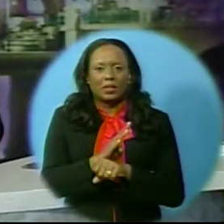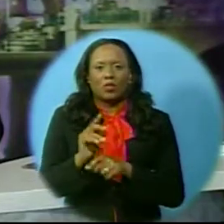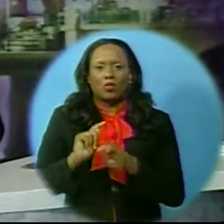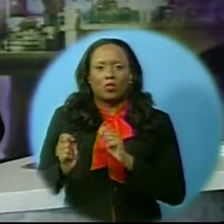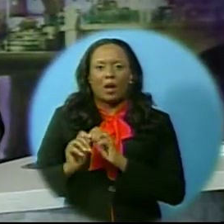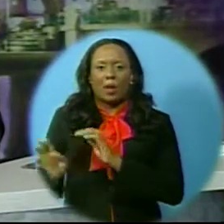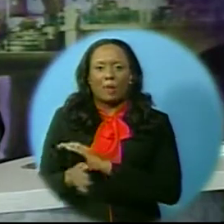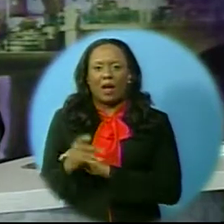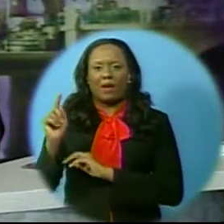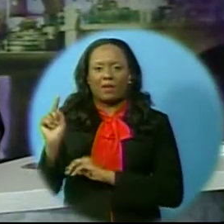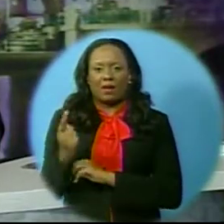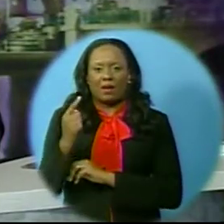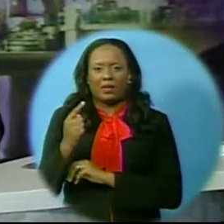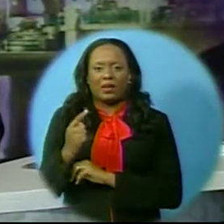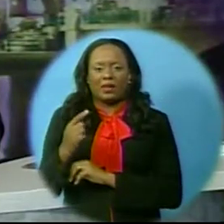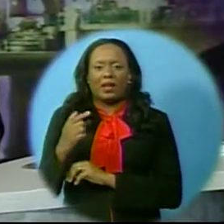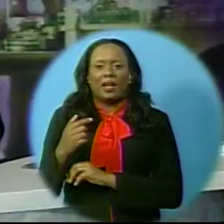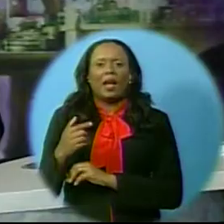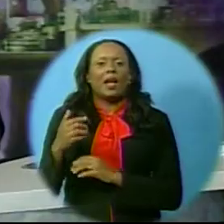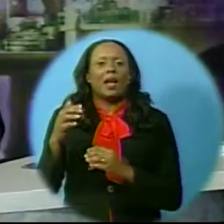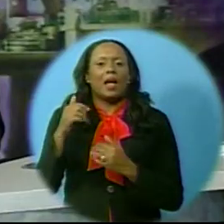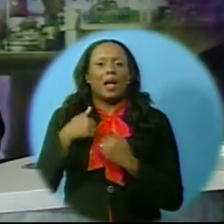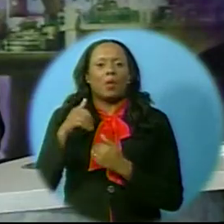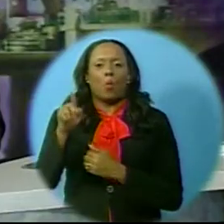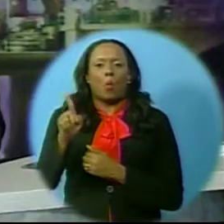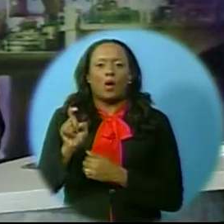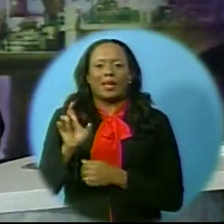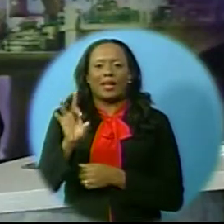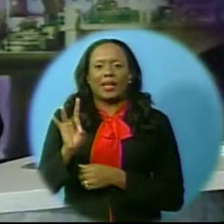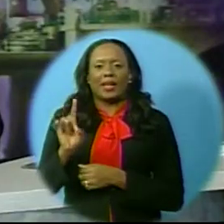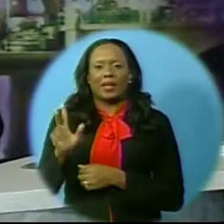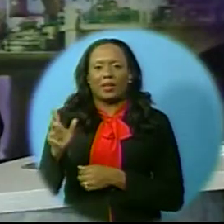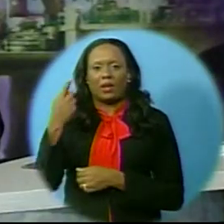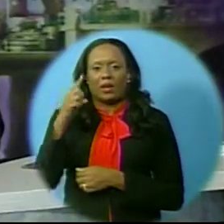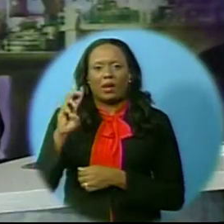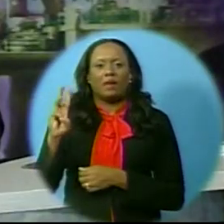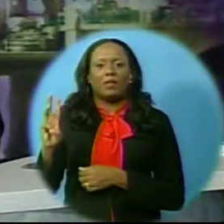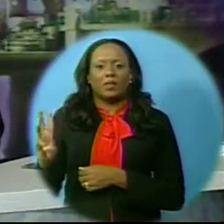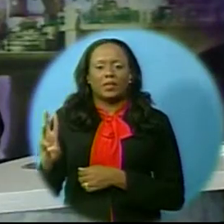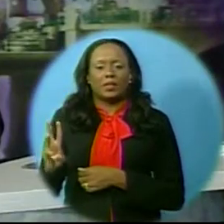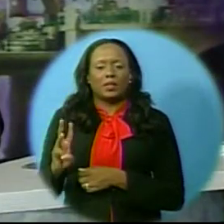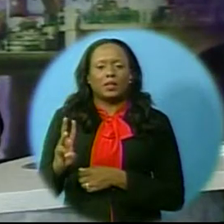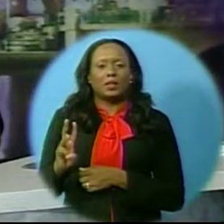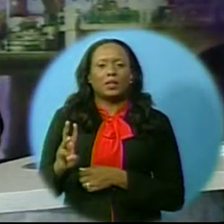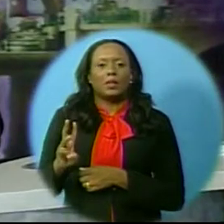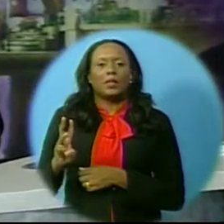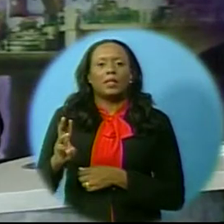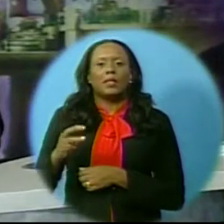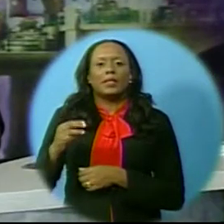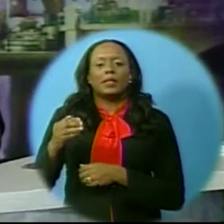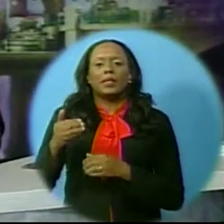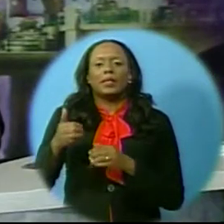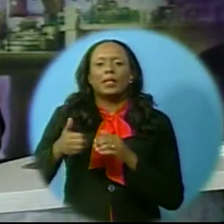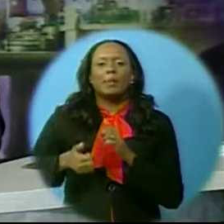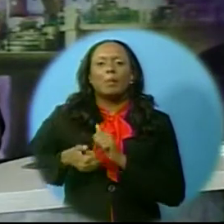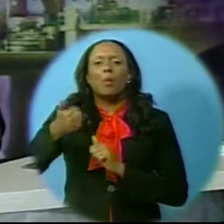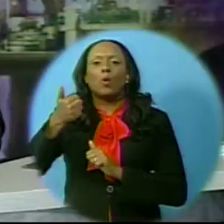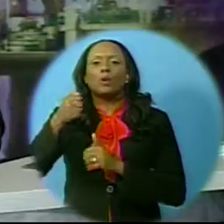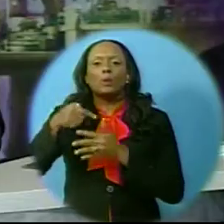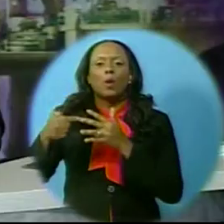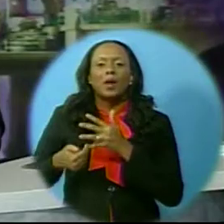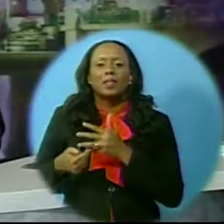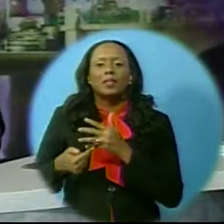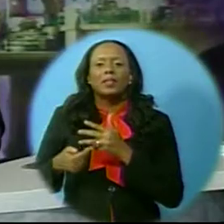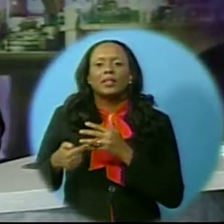and Tobago. TNT batted first at the Botanical Gardens and completed their 50 overs on 183 for 6. Stacey